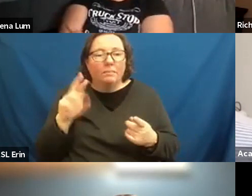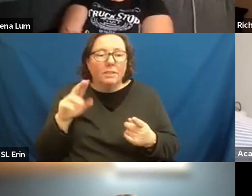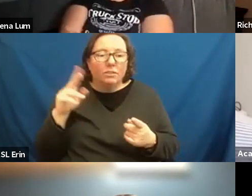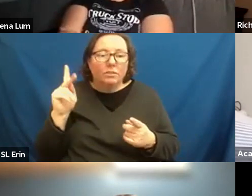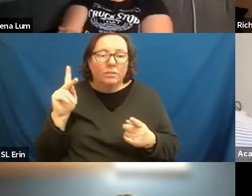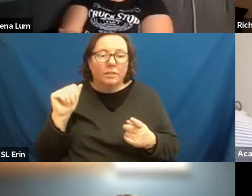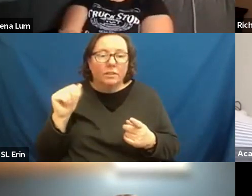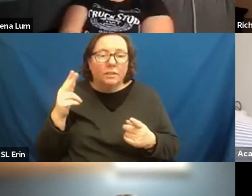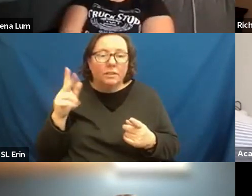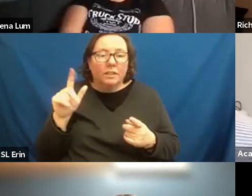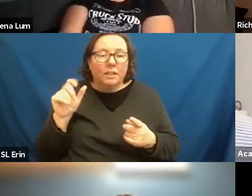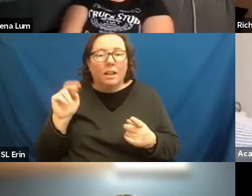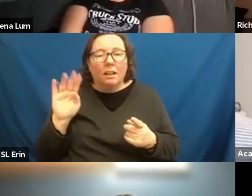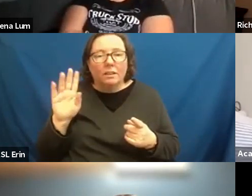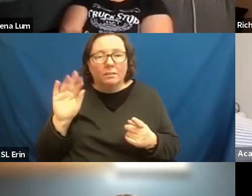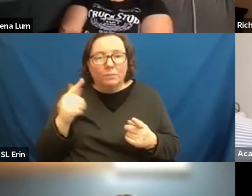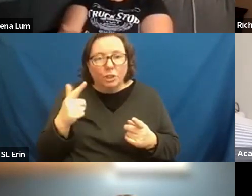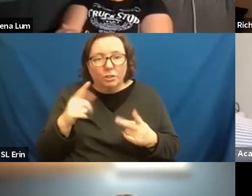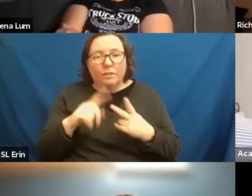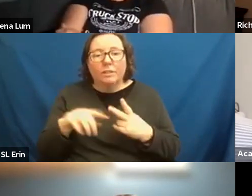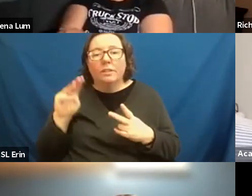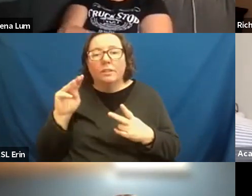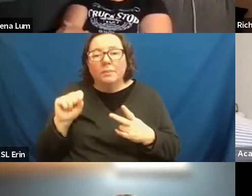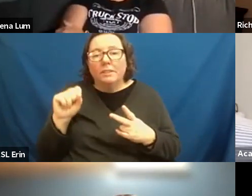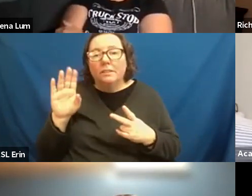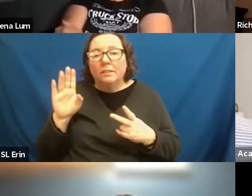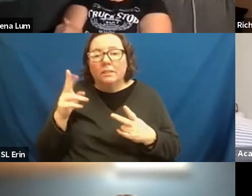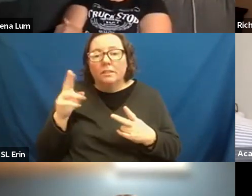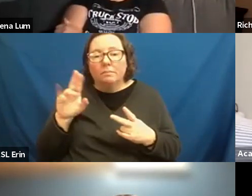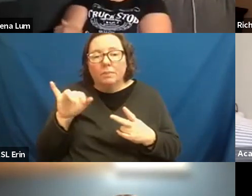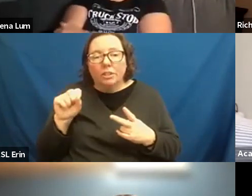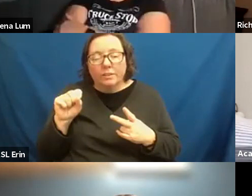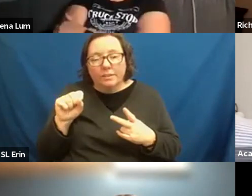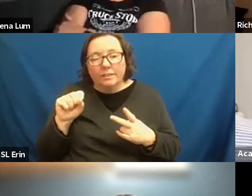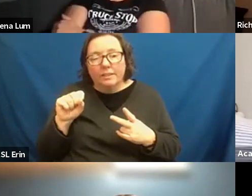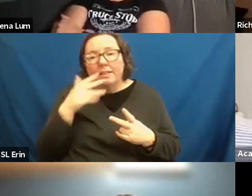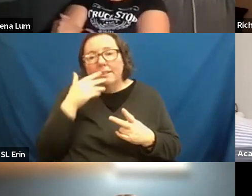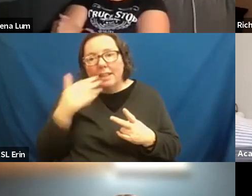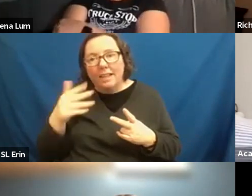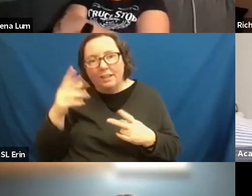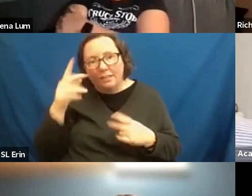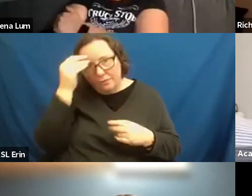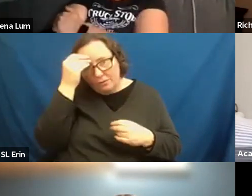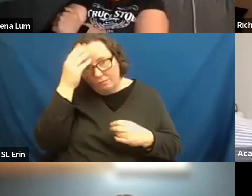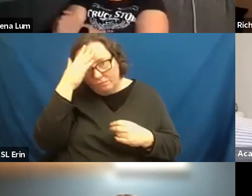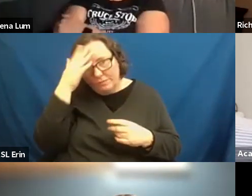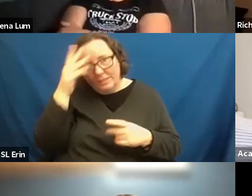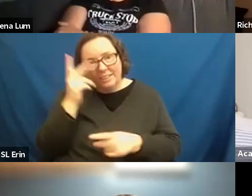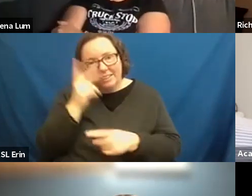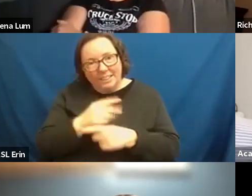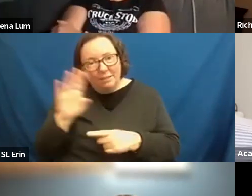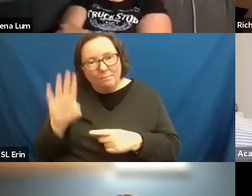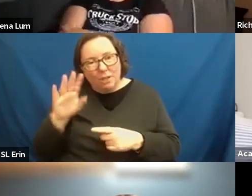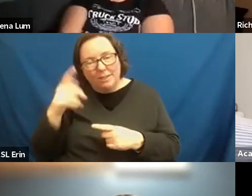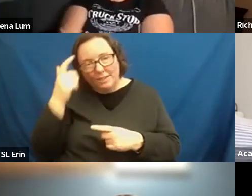being with us today. Ms. Burris, thank you so very much for keeping Boston in mind as you shared with